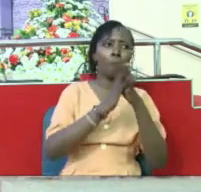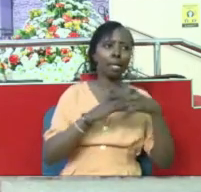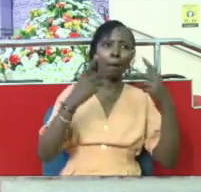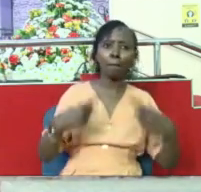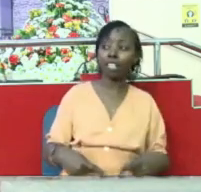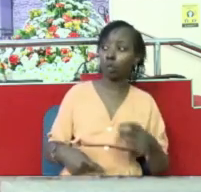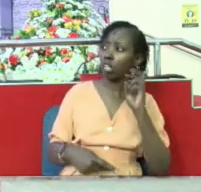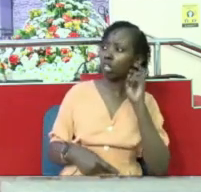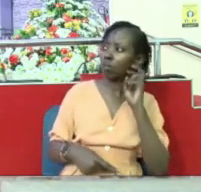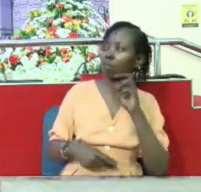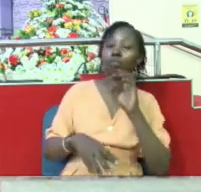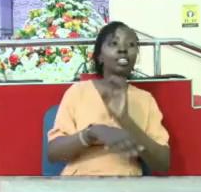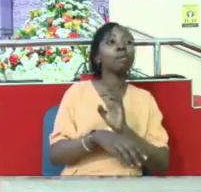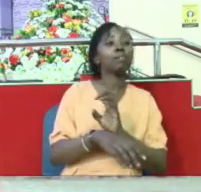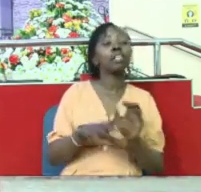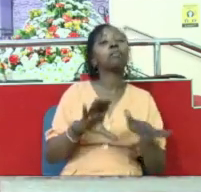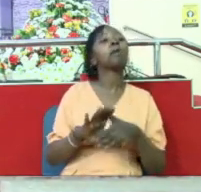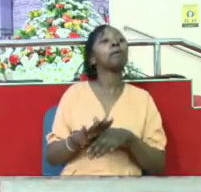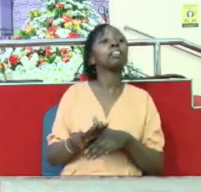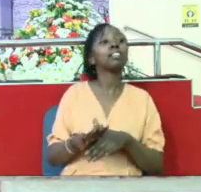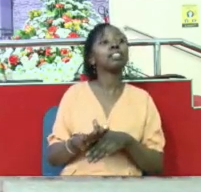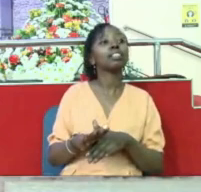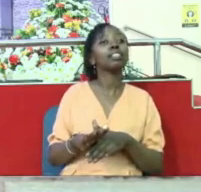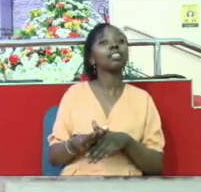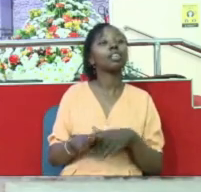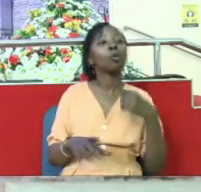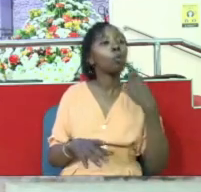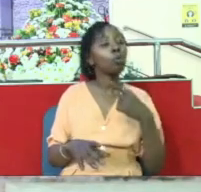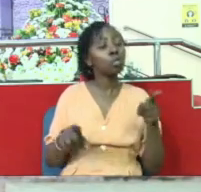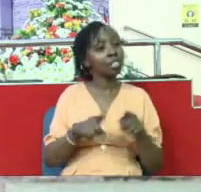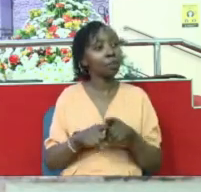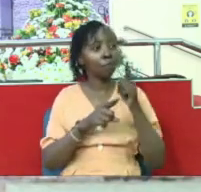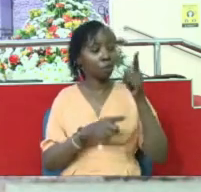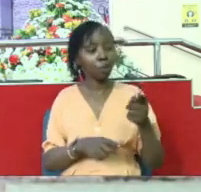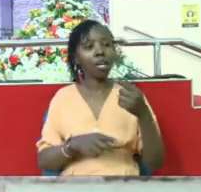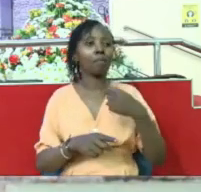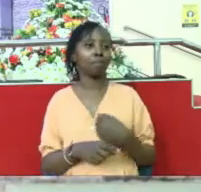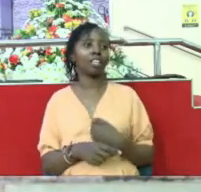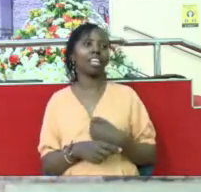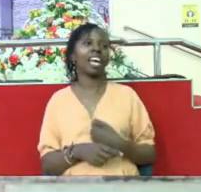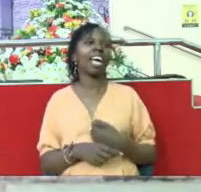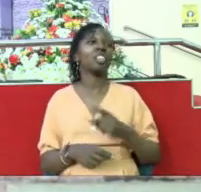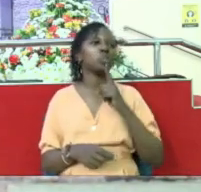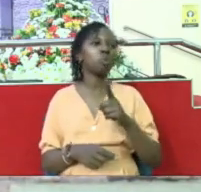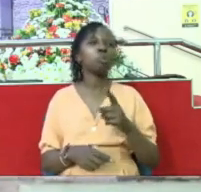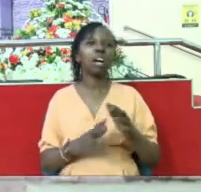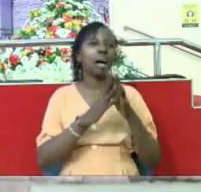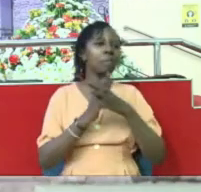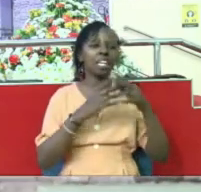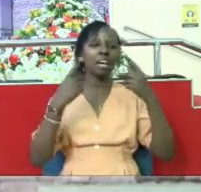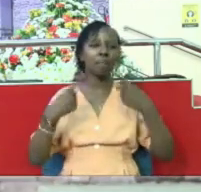watu weusi wanatoka na kuingia. I'm telling you, our friendship ended there. Urafiki ukakatiwa